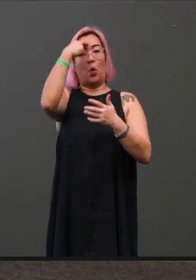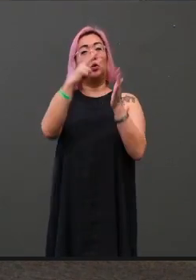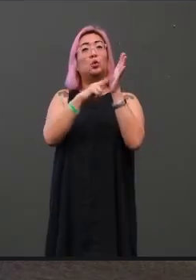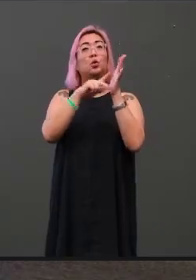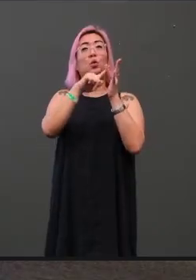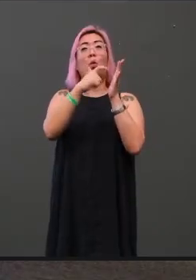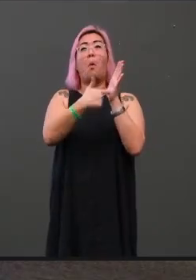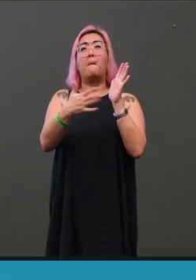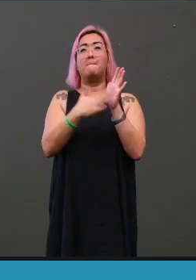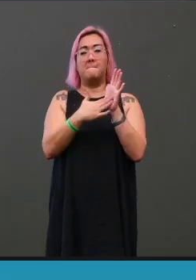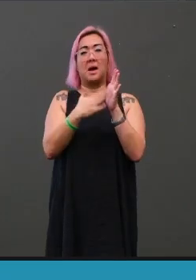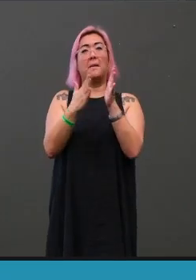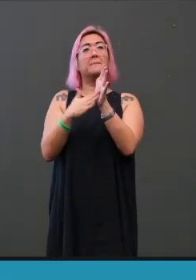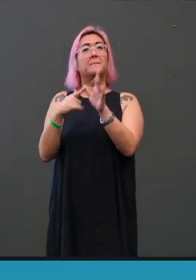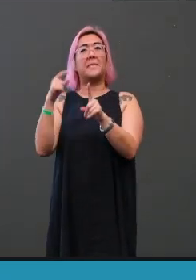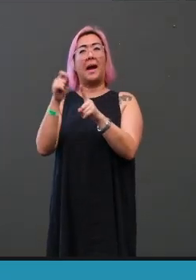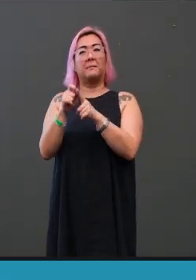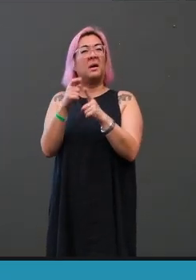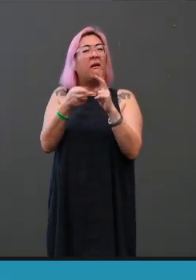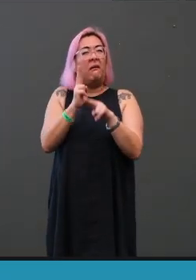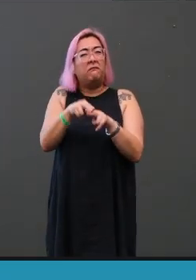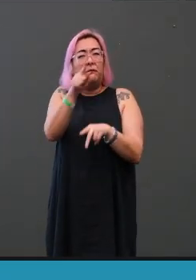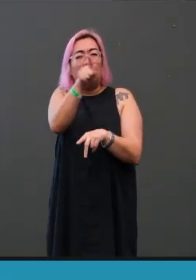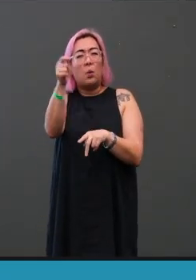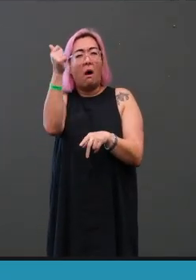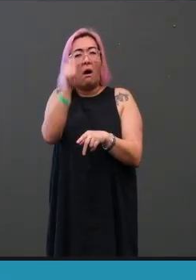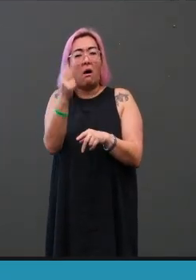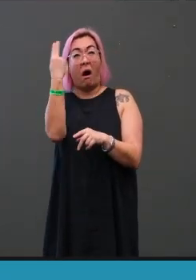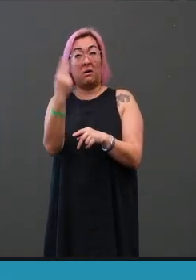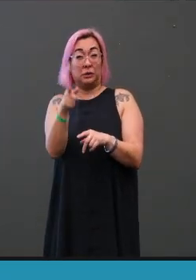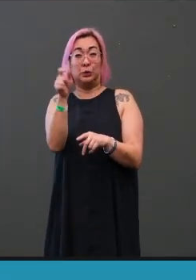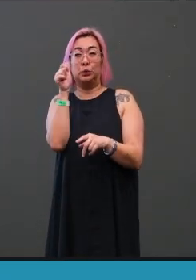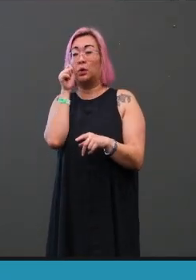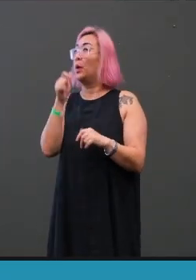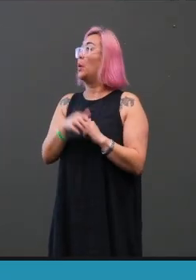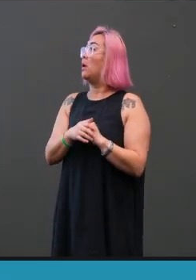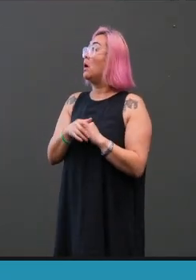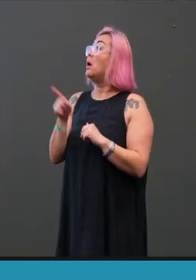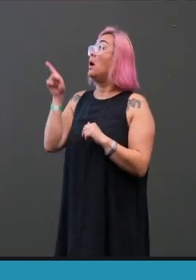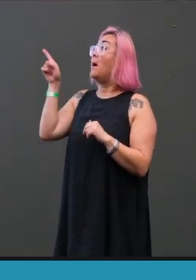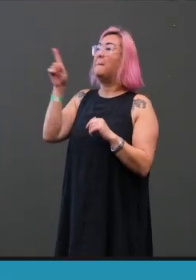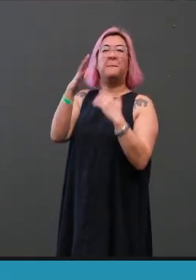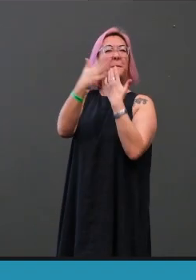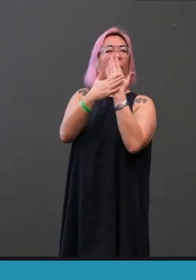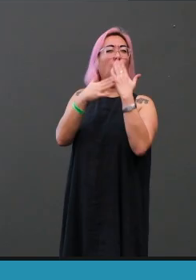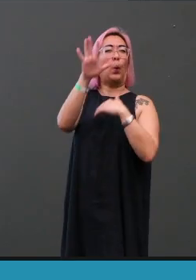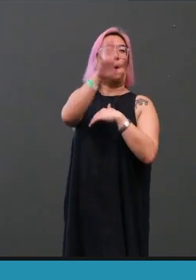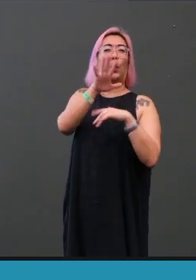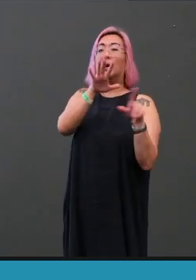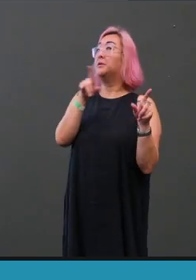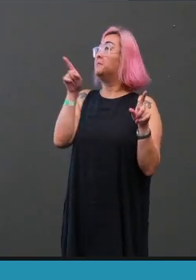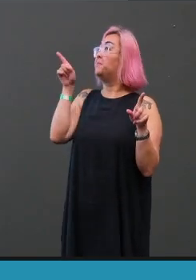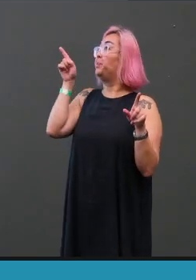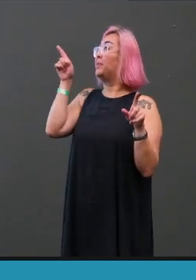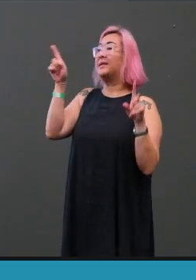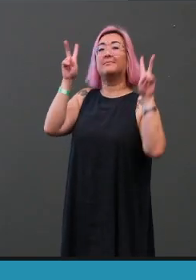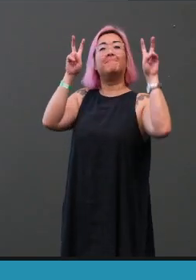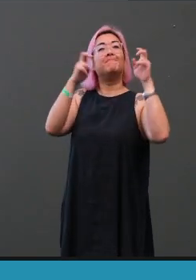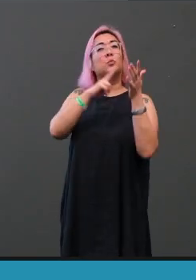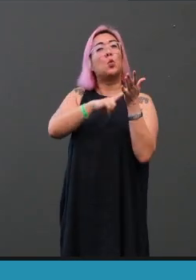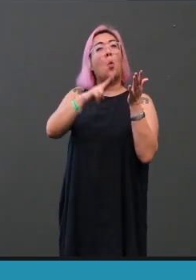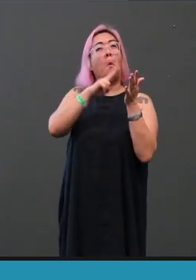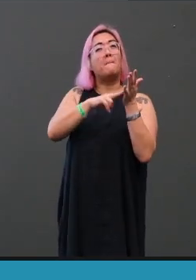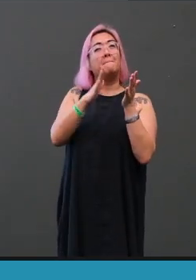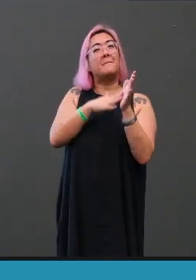you'll recognize this. So this very blue image here is a normal map for a brick texture. Basically, it contains